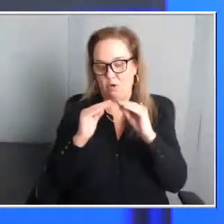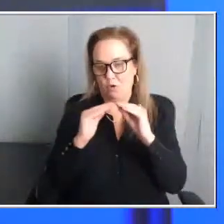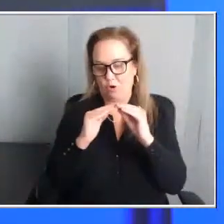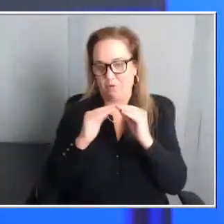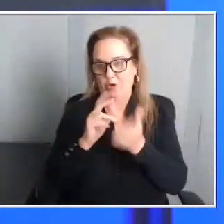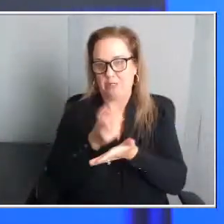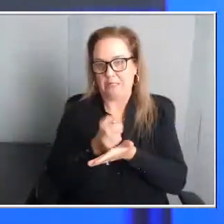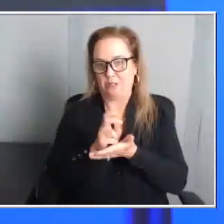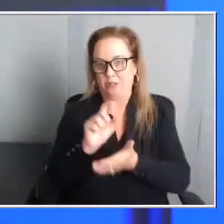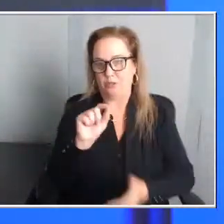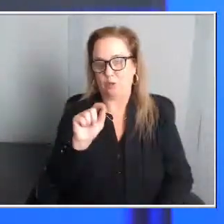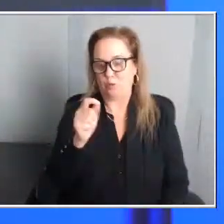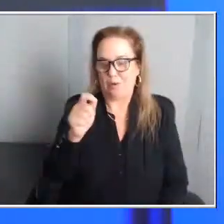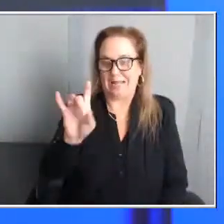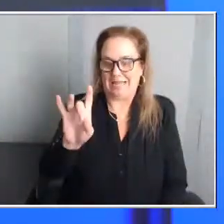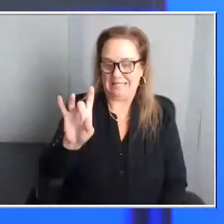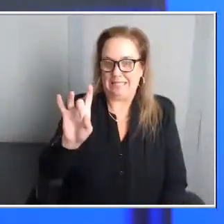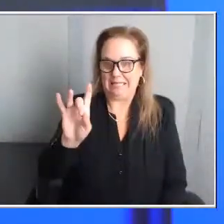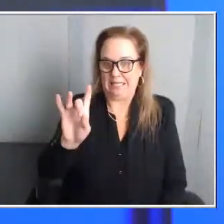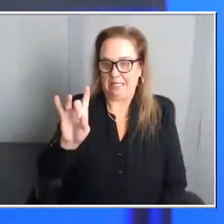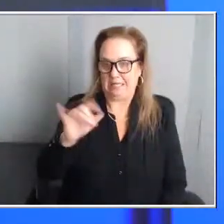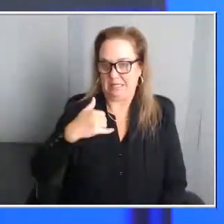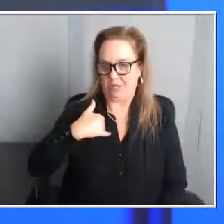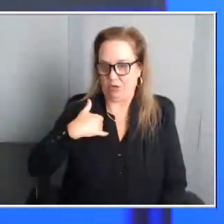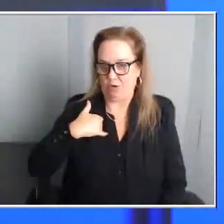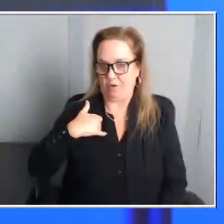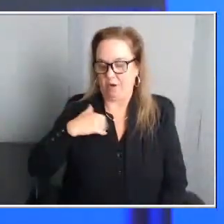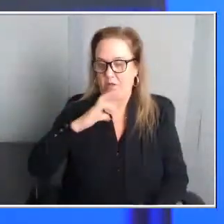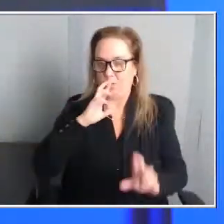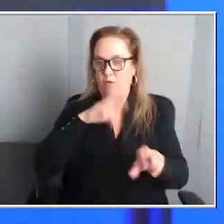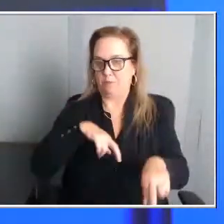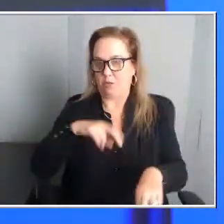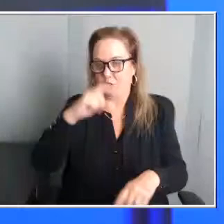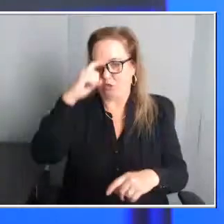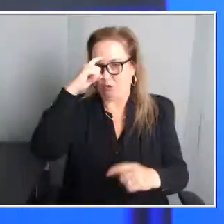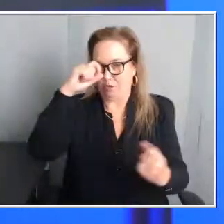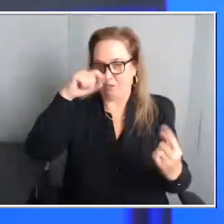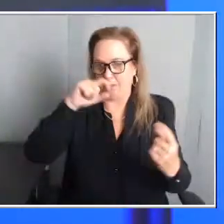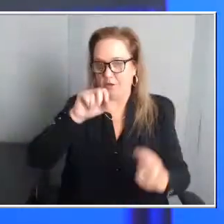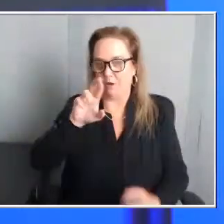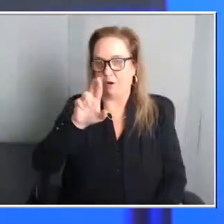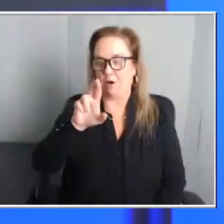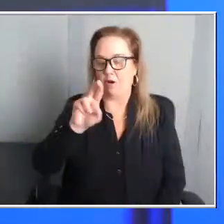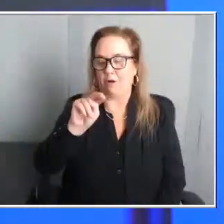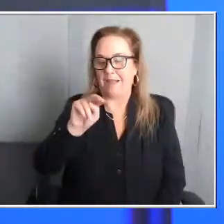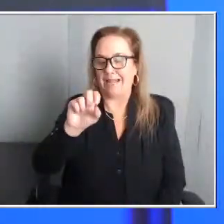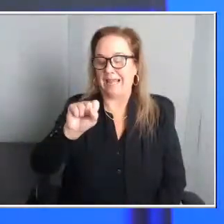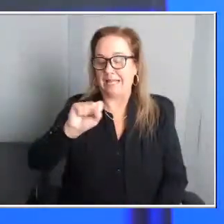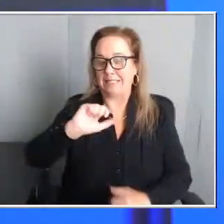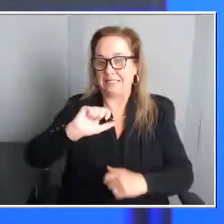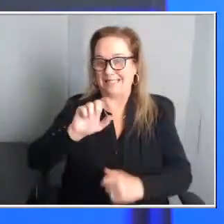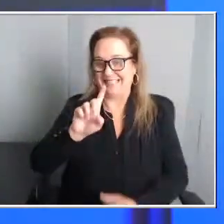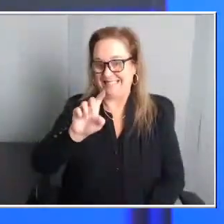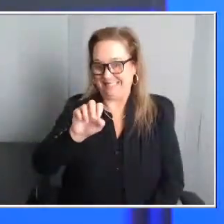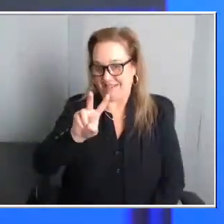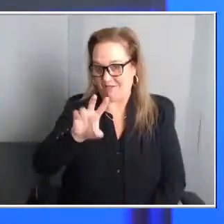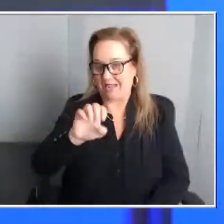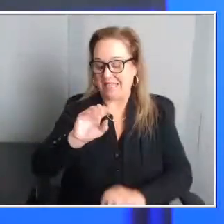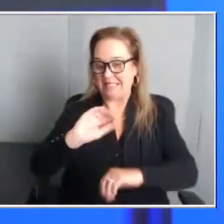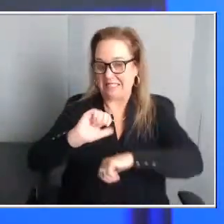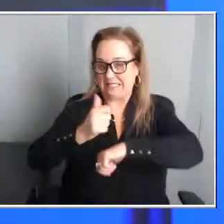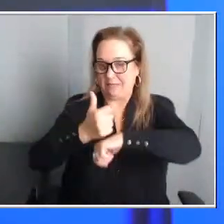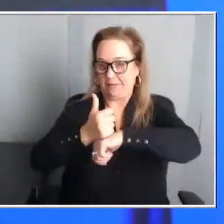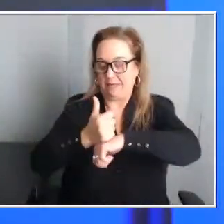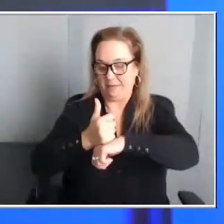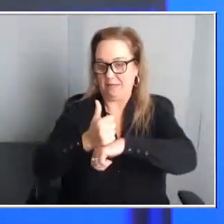in 2018, you had the responsive neurostimulator, the RNS device placed. And that device, which I